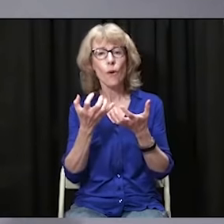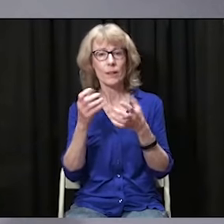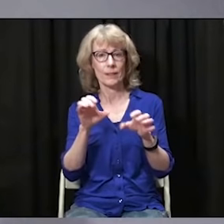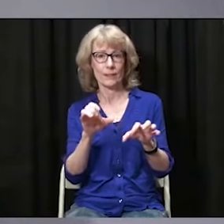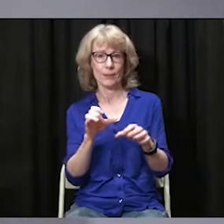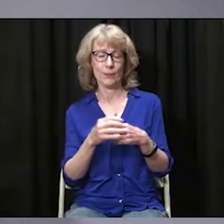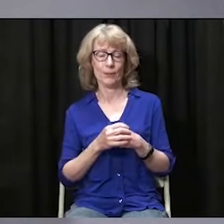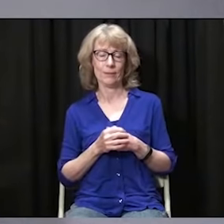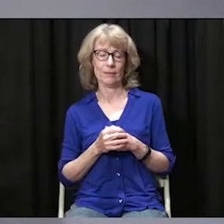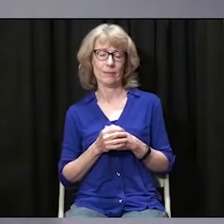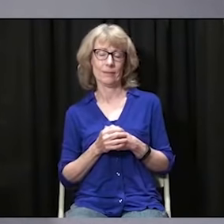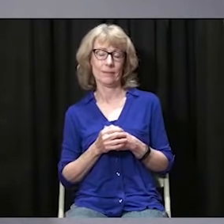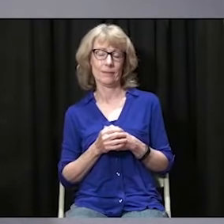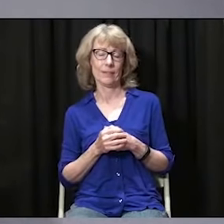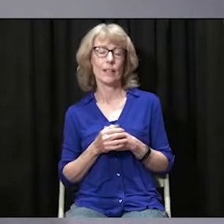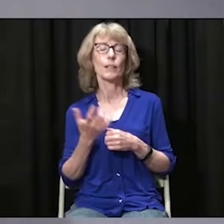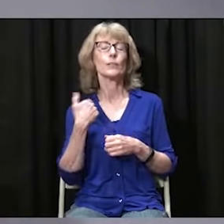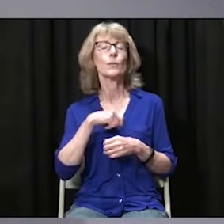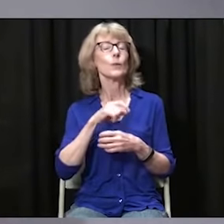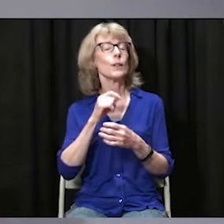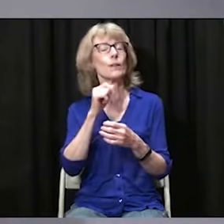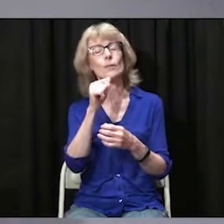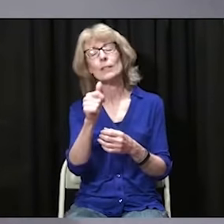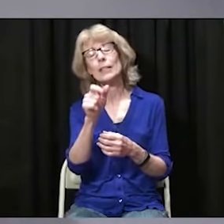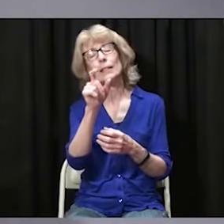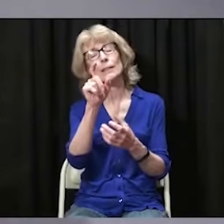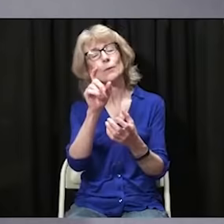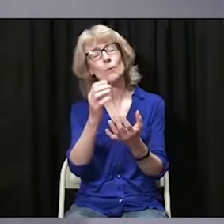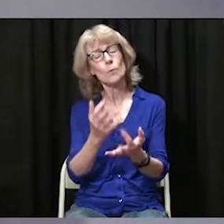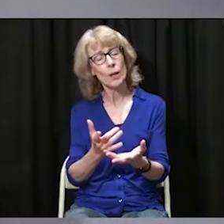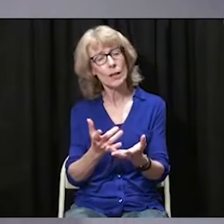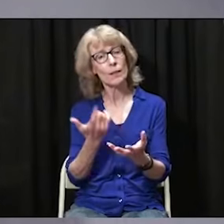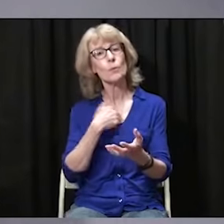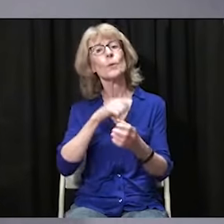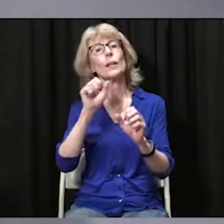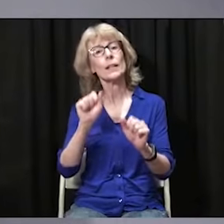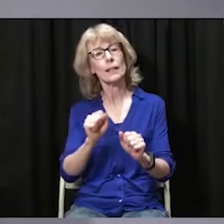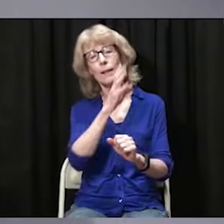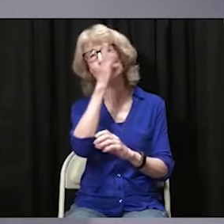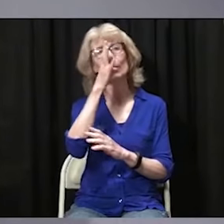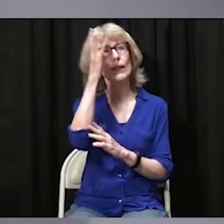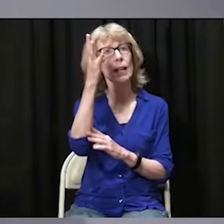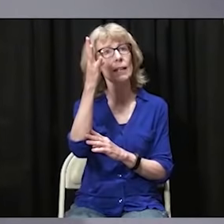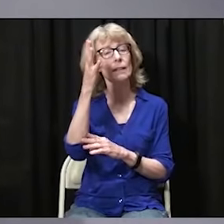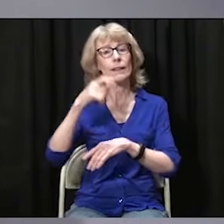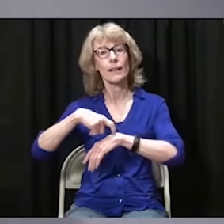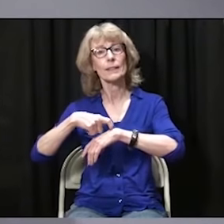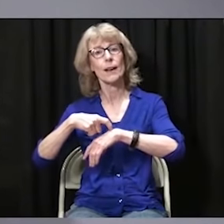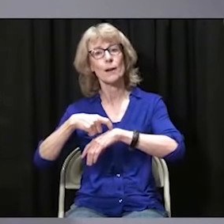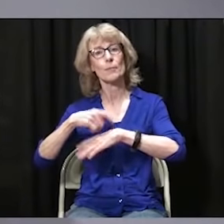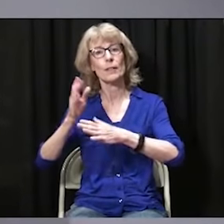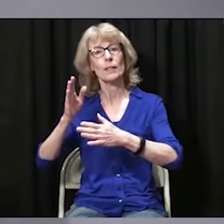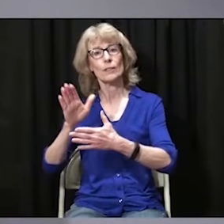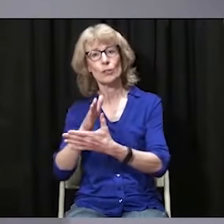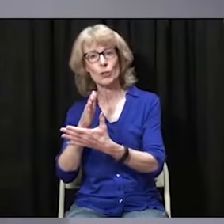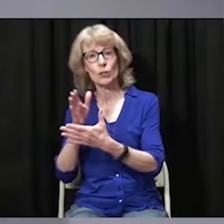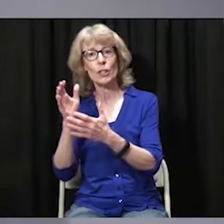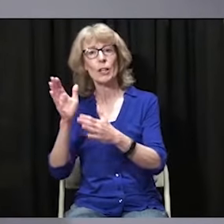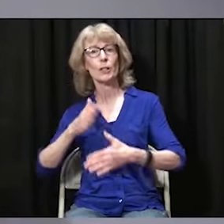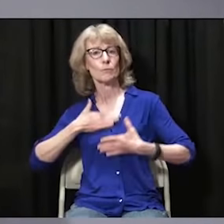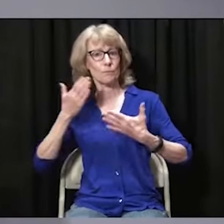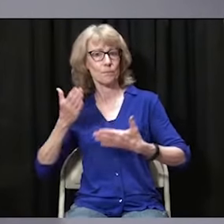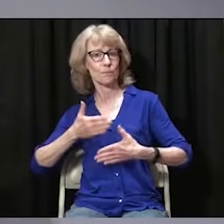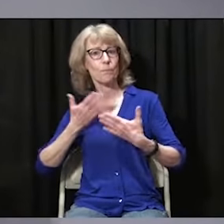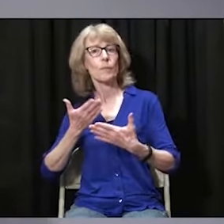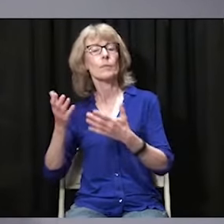moments to happen. We can make them happen. We can create them. So think about somebody in your life that you can